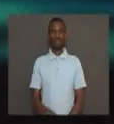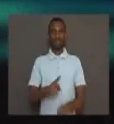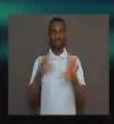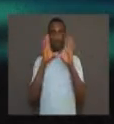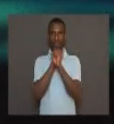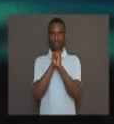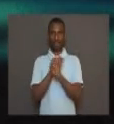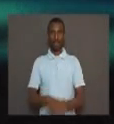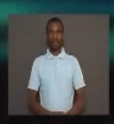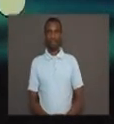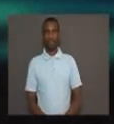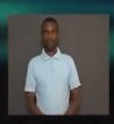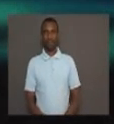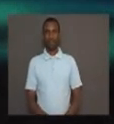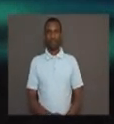Time's up.